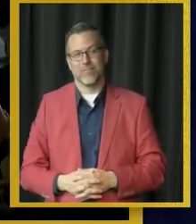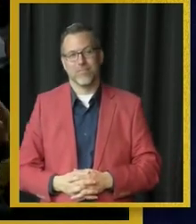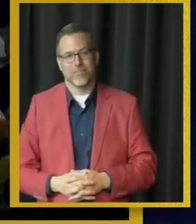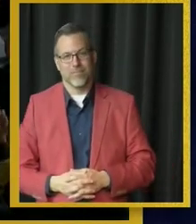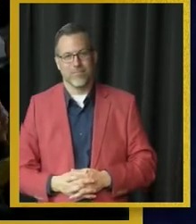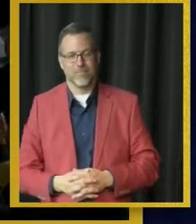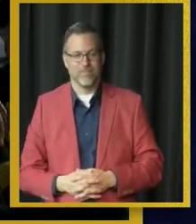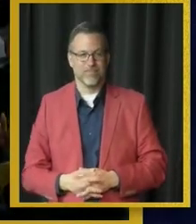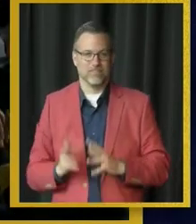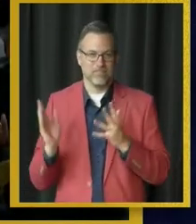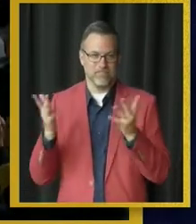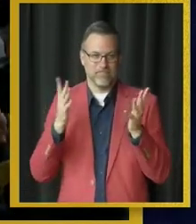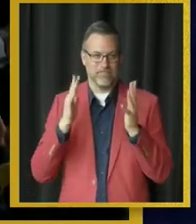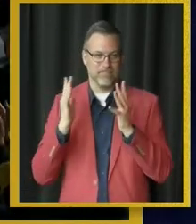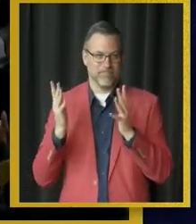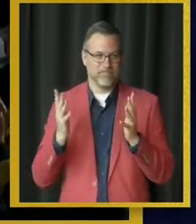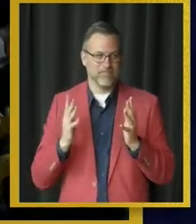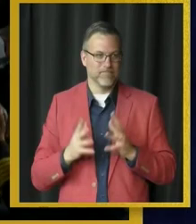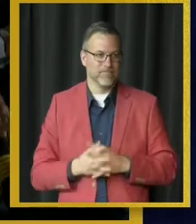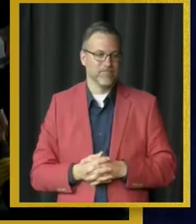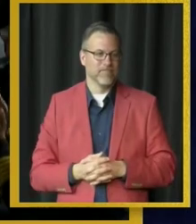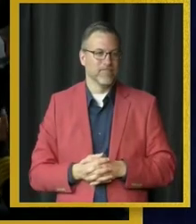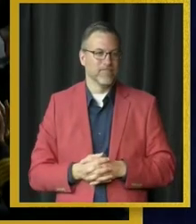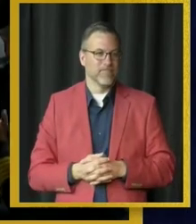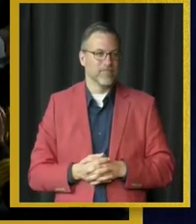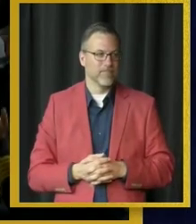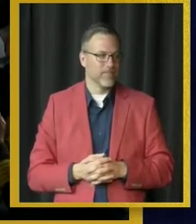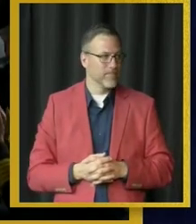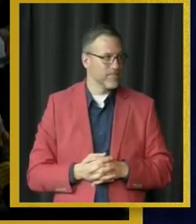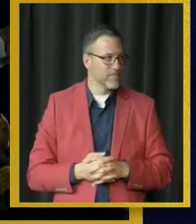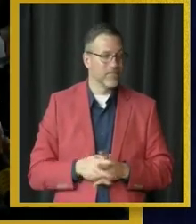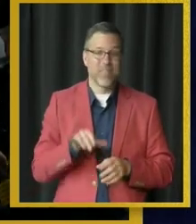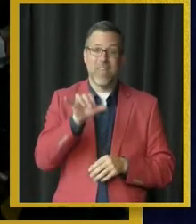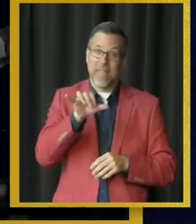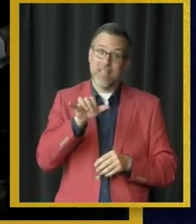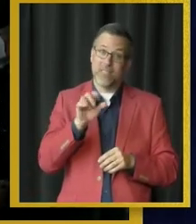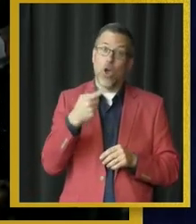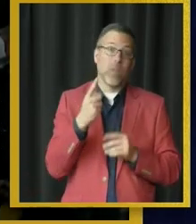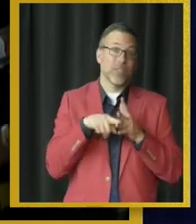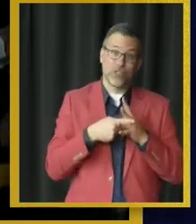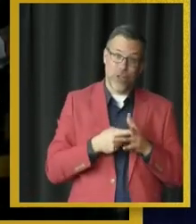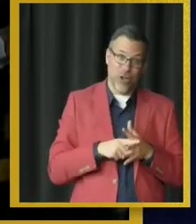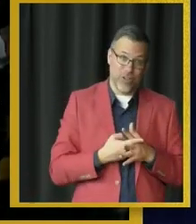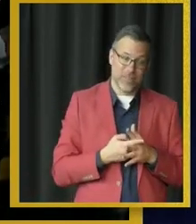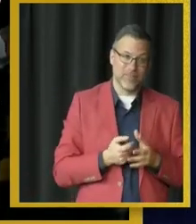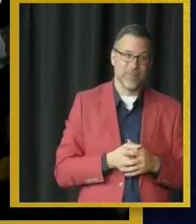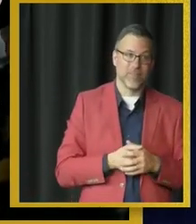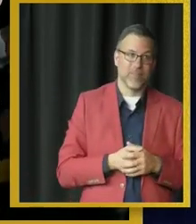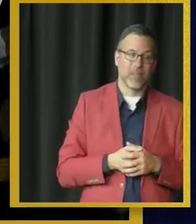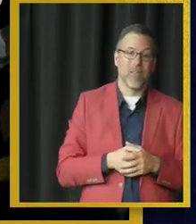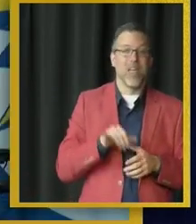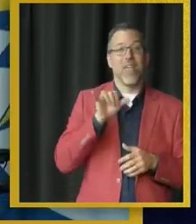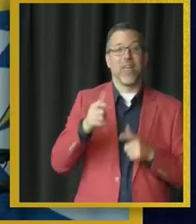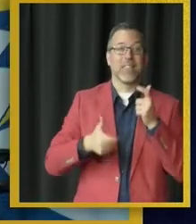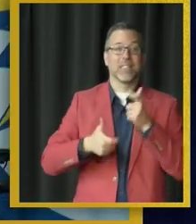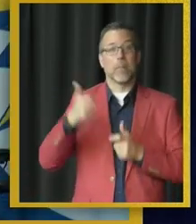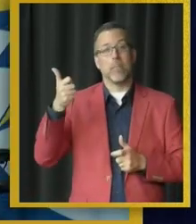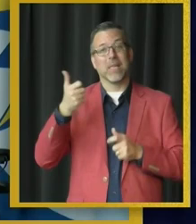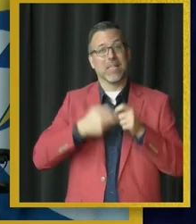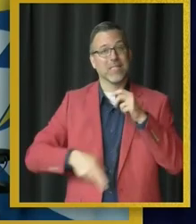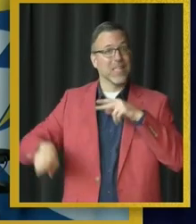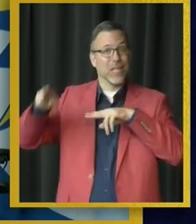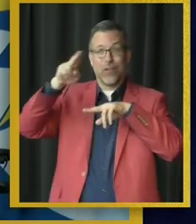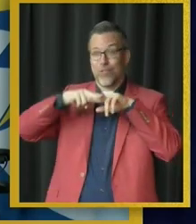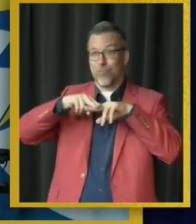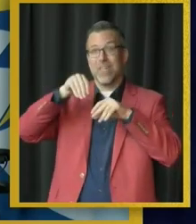spending when I took office. It's historic. And it is the biggest increase that I know